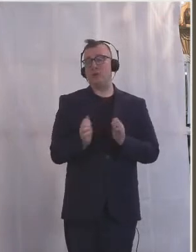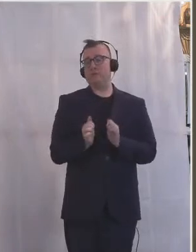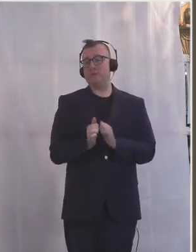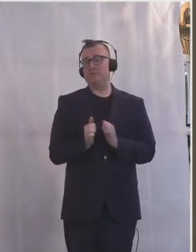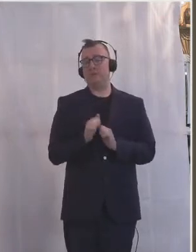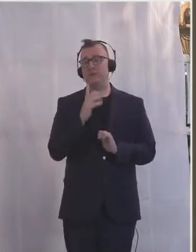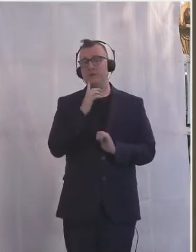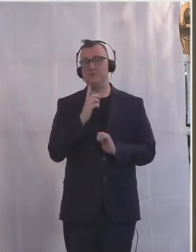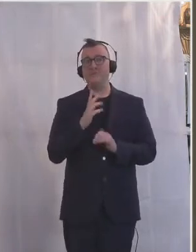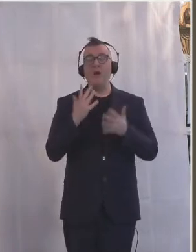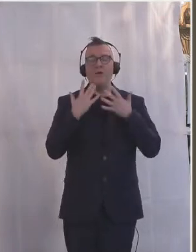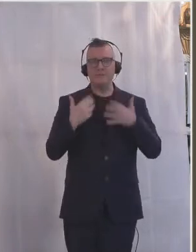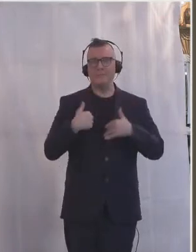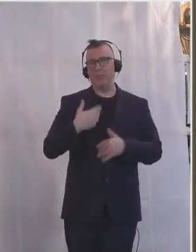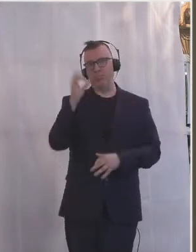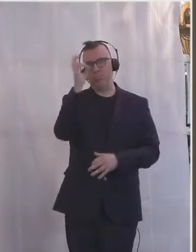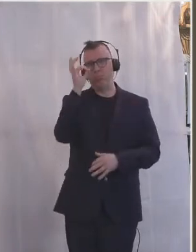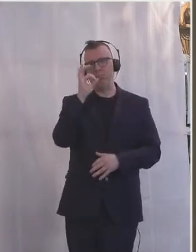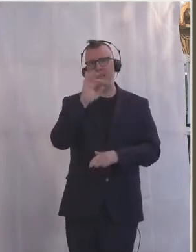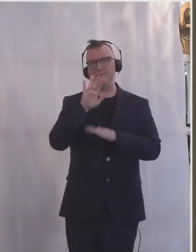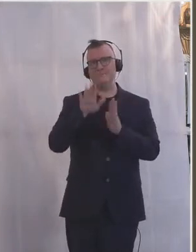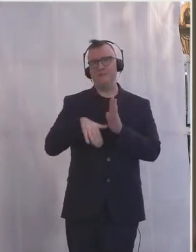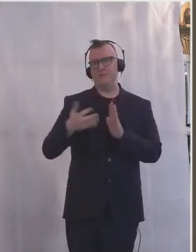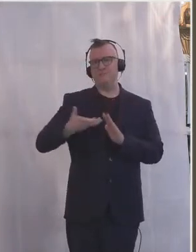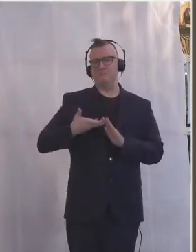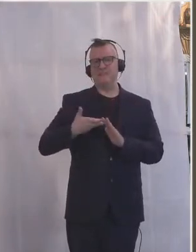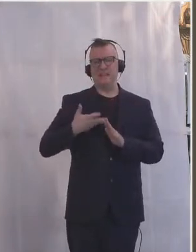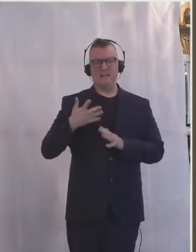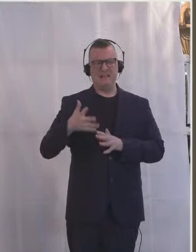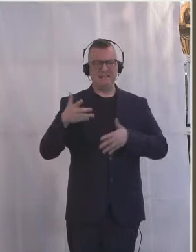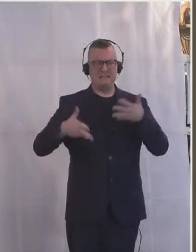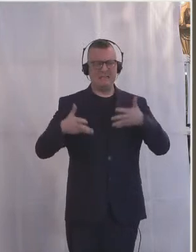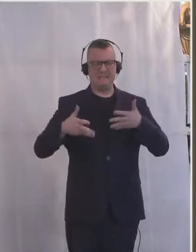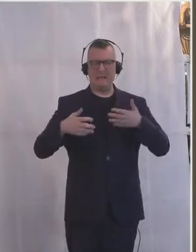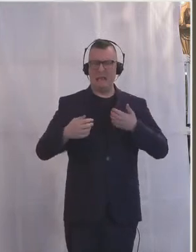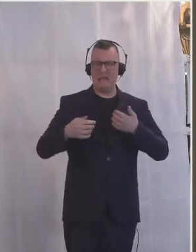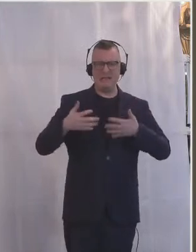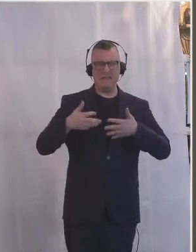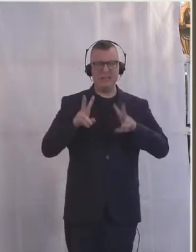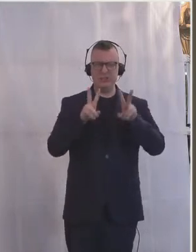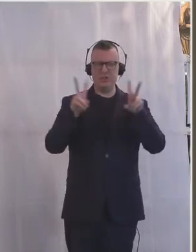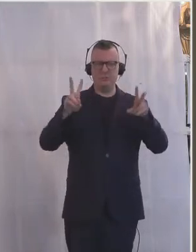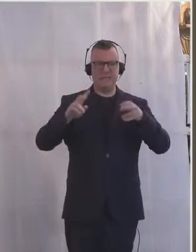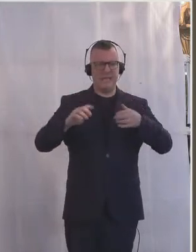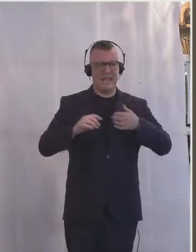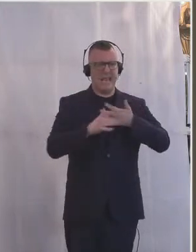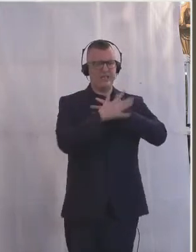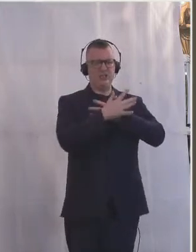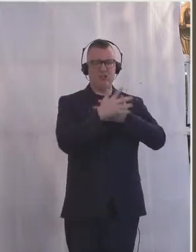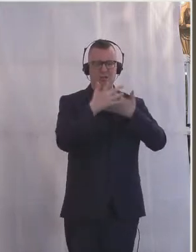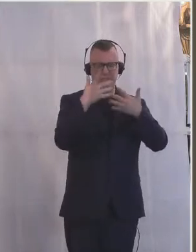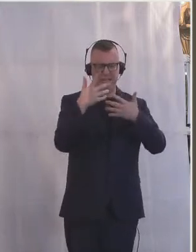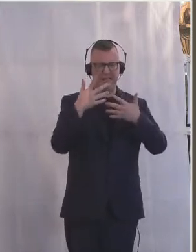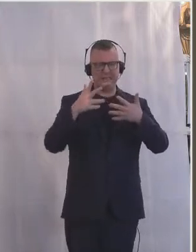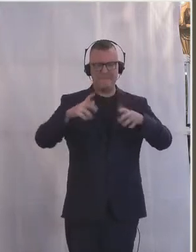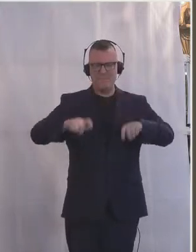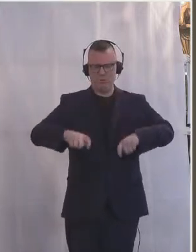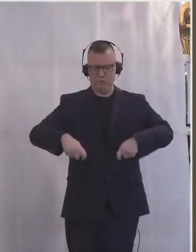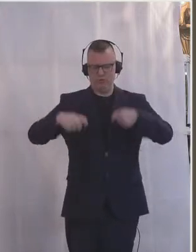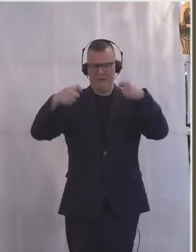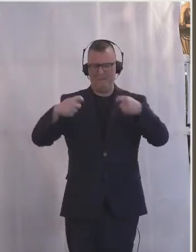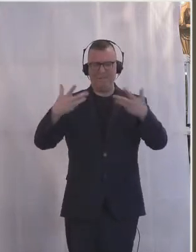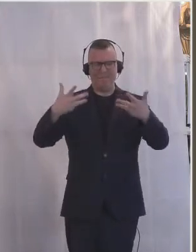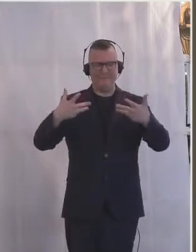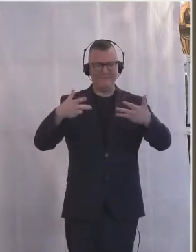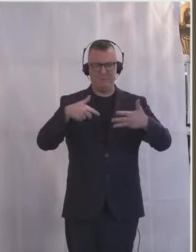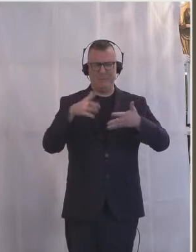no experience in the business world whatsoever. Some of these terms, bootstrapping, angels, I'm like, wow. It's, you know, I'm a clinician through